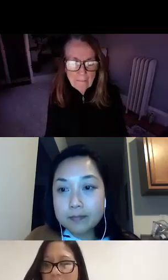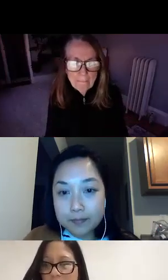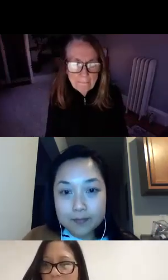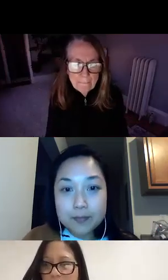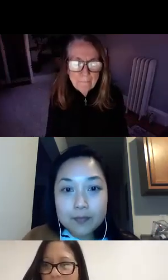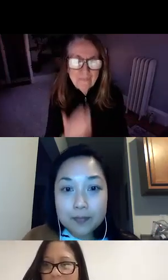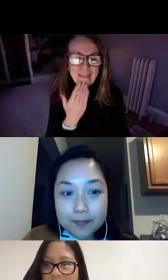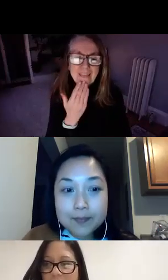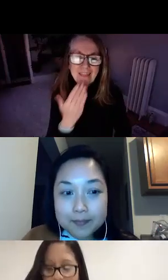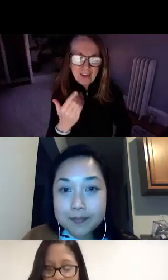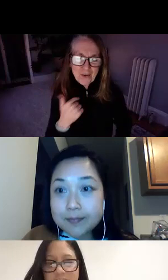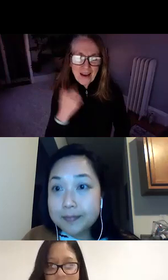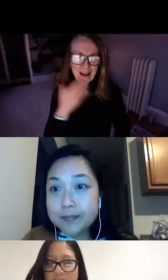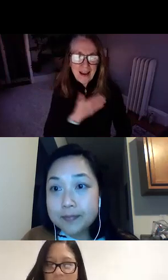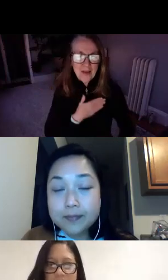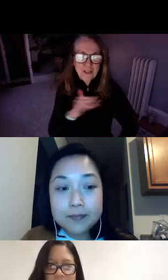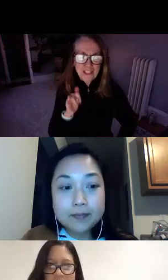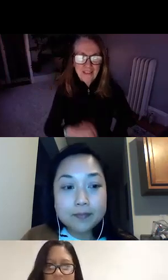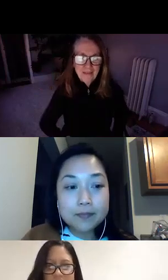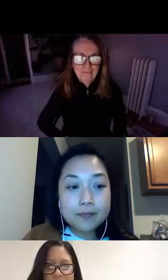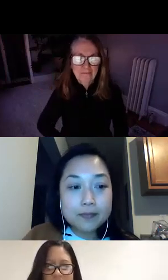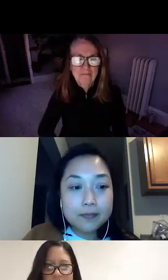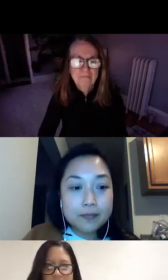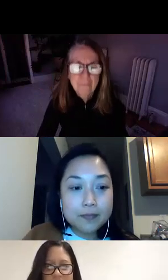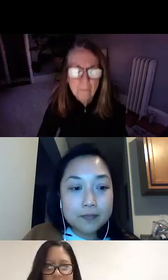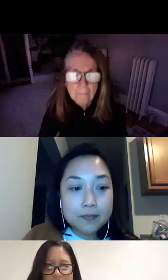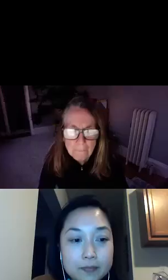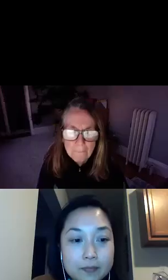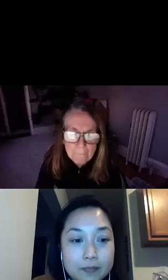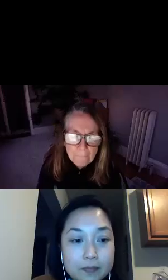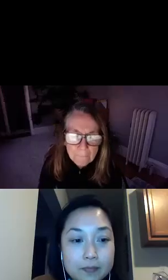Thank you, Lisa. I appreciate that clarification. Thank you.